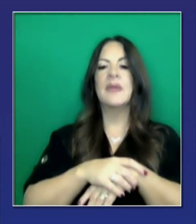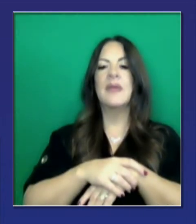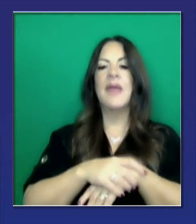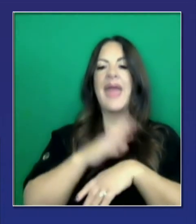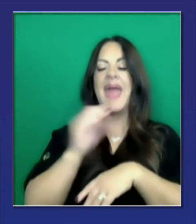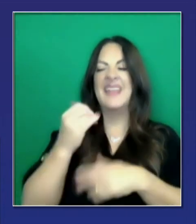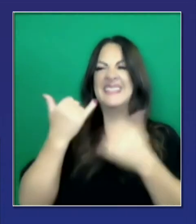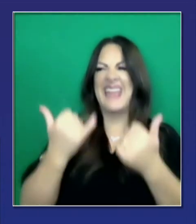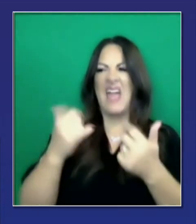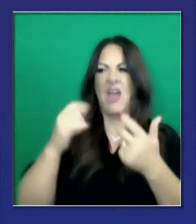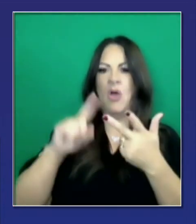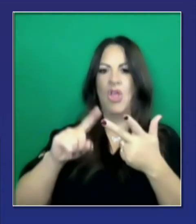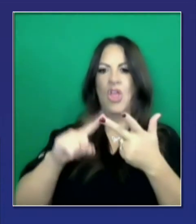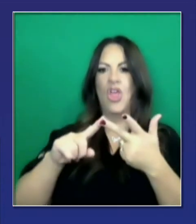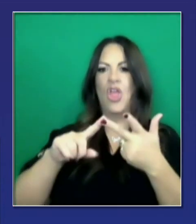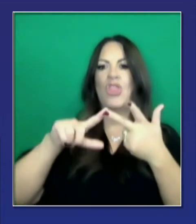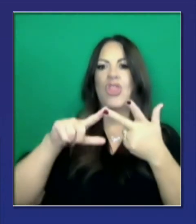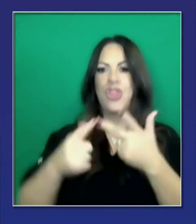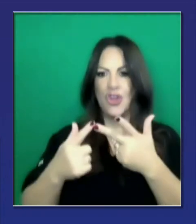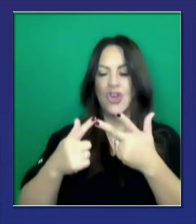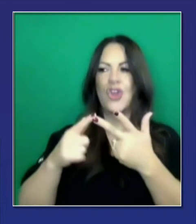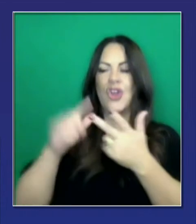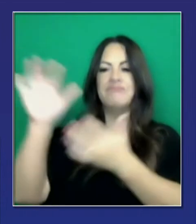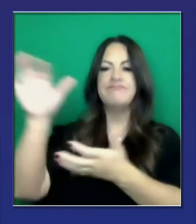and now in anticipation,